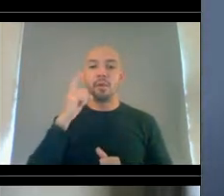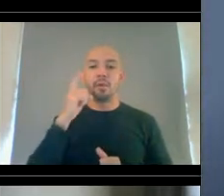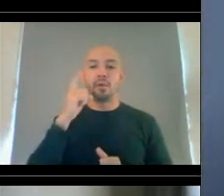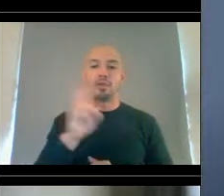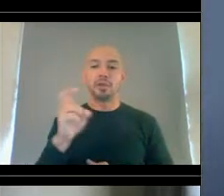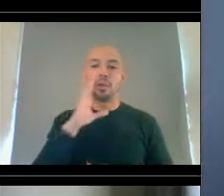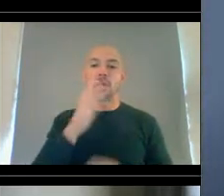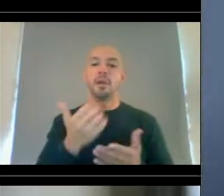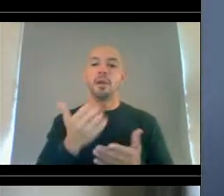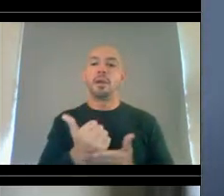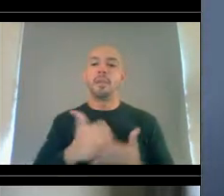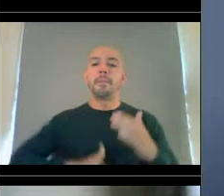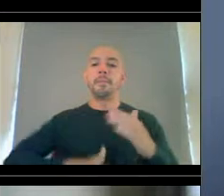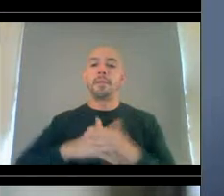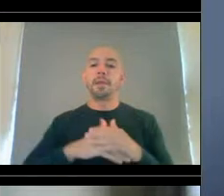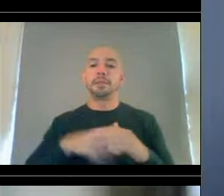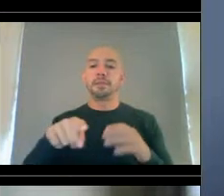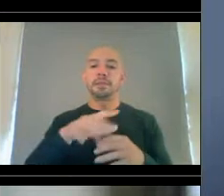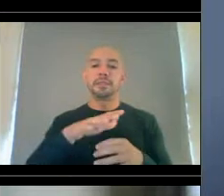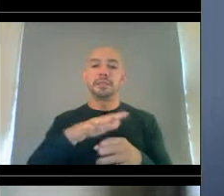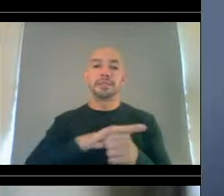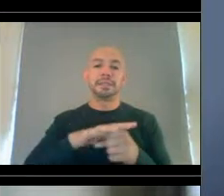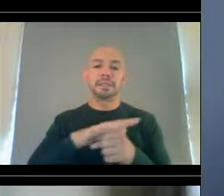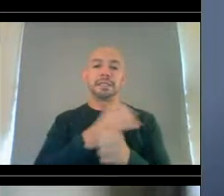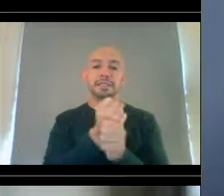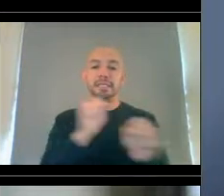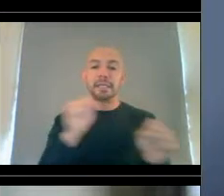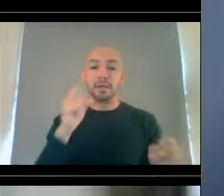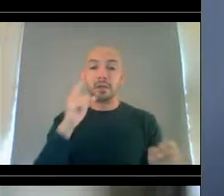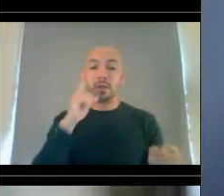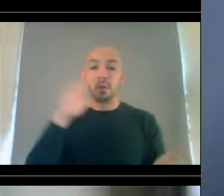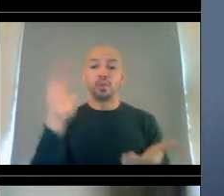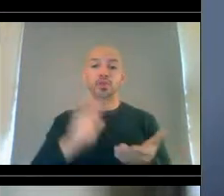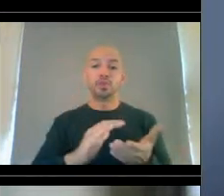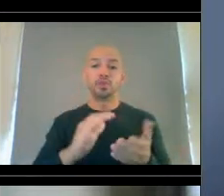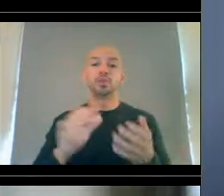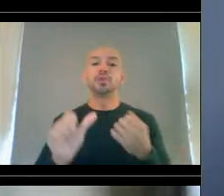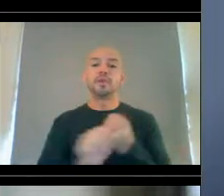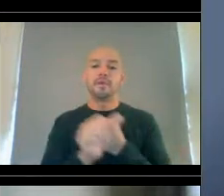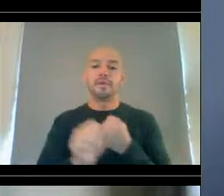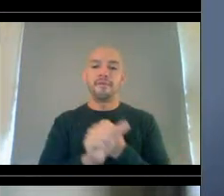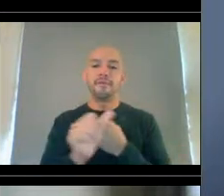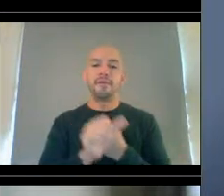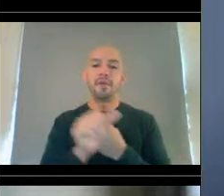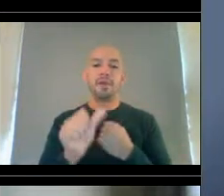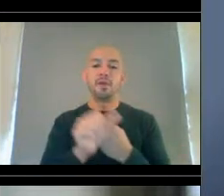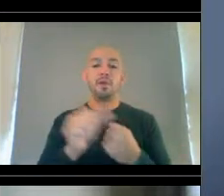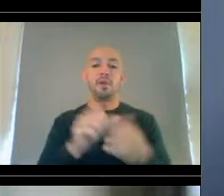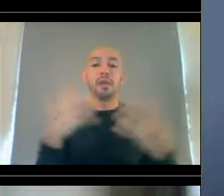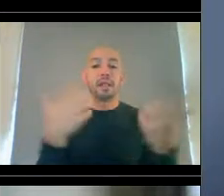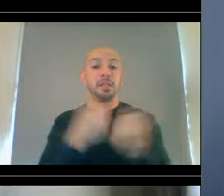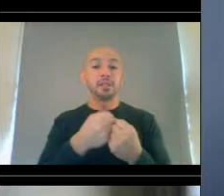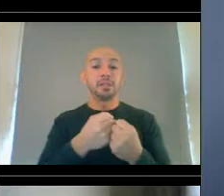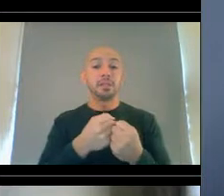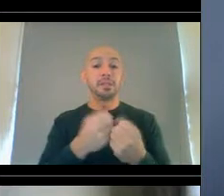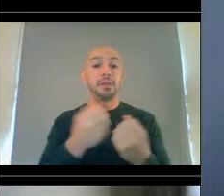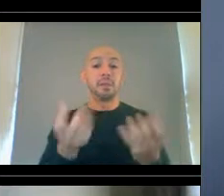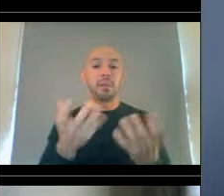efficiency of the region's transportation system by reducing fatal collisions by five percent and certainly that's what we have talked about